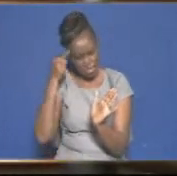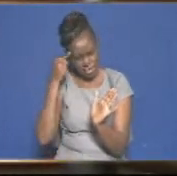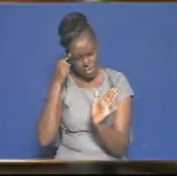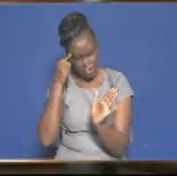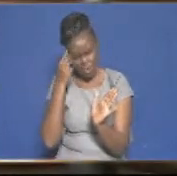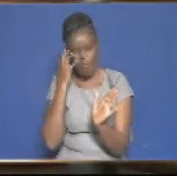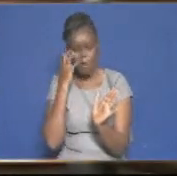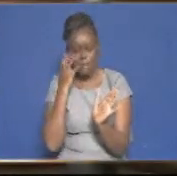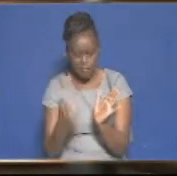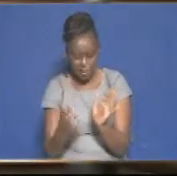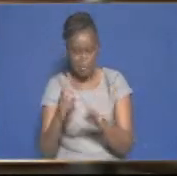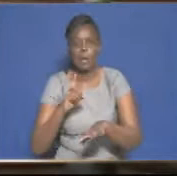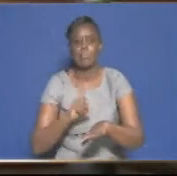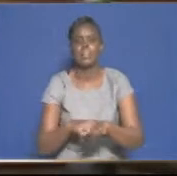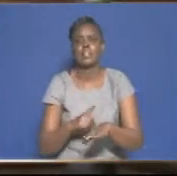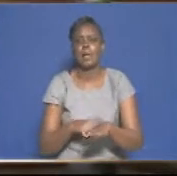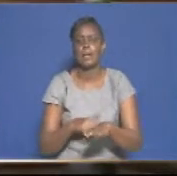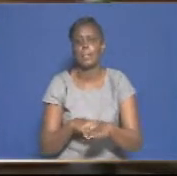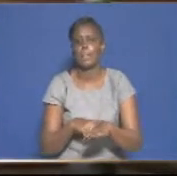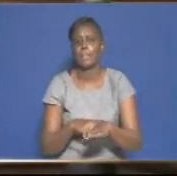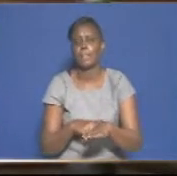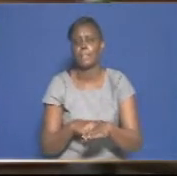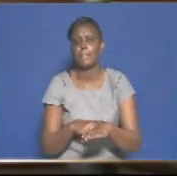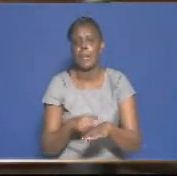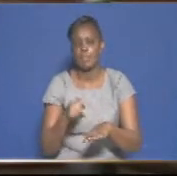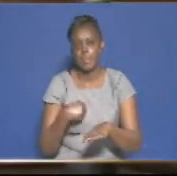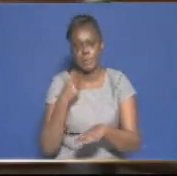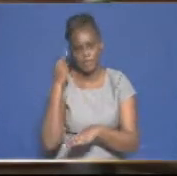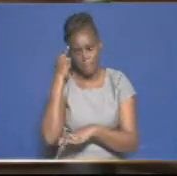sad moment. And I think